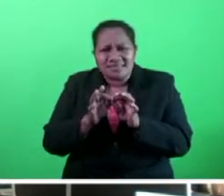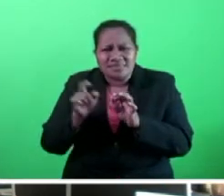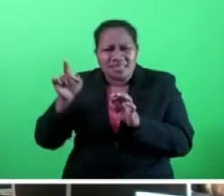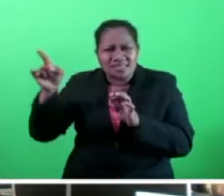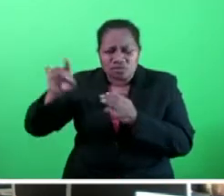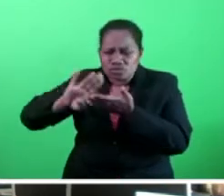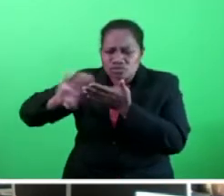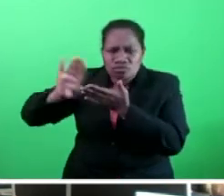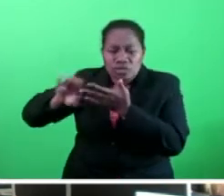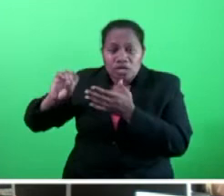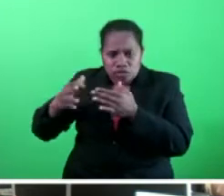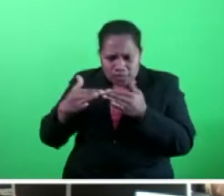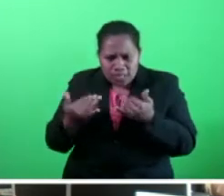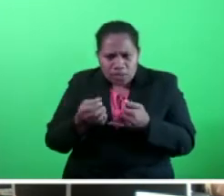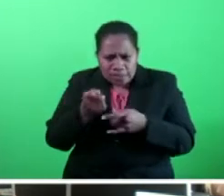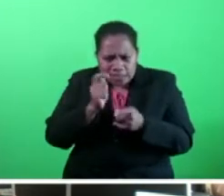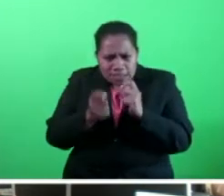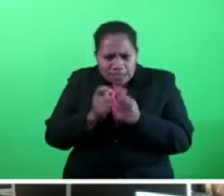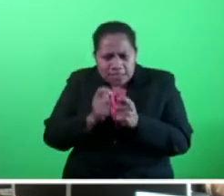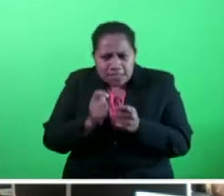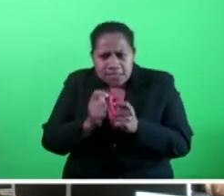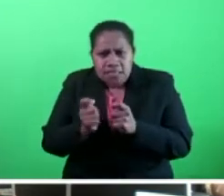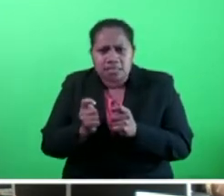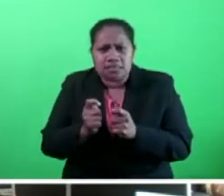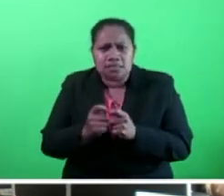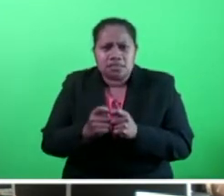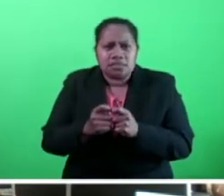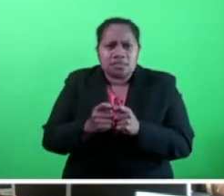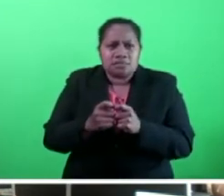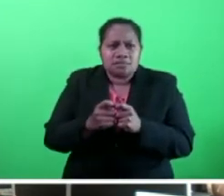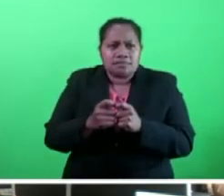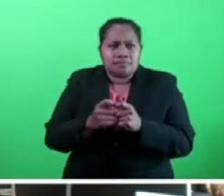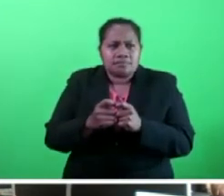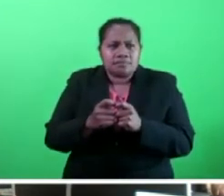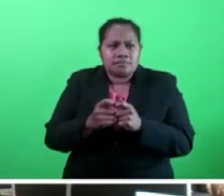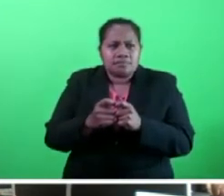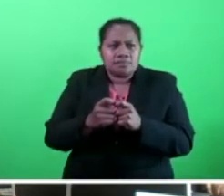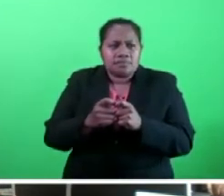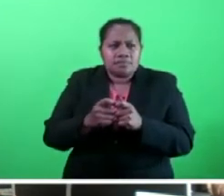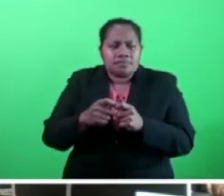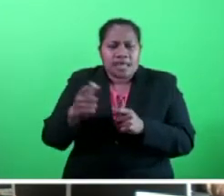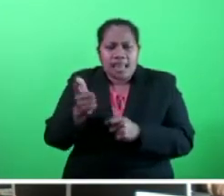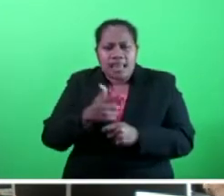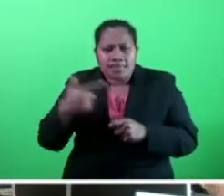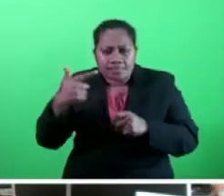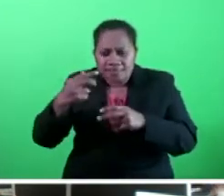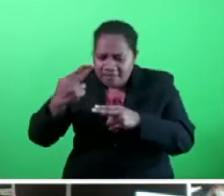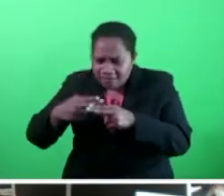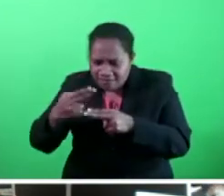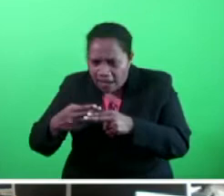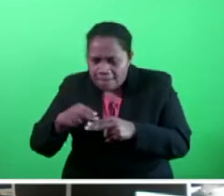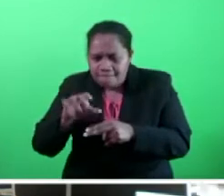eradicating, testing, and then eradicating, isolating, and labeling the farms as disease-free farms.